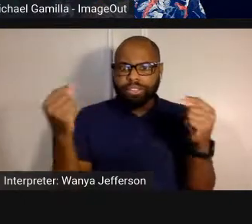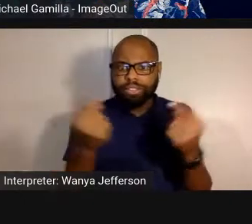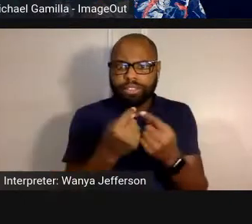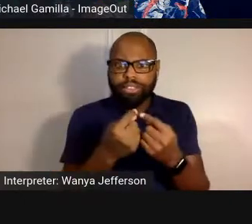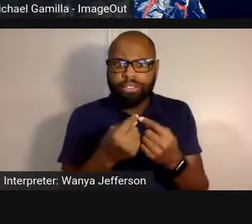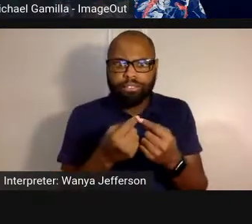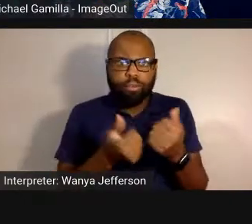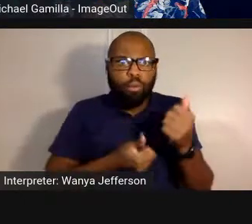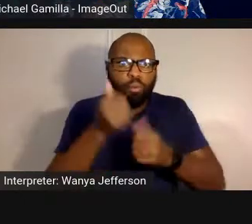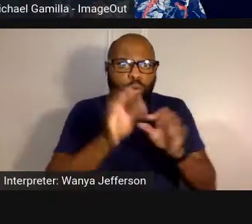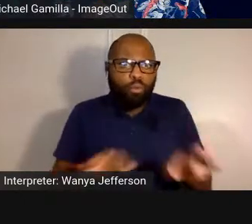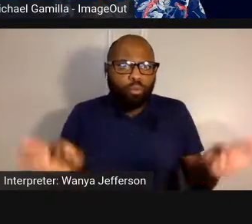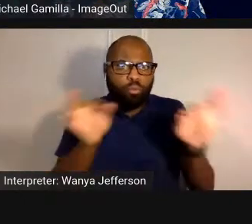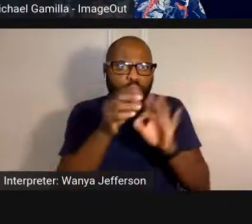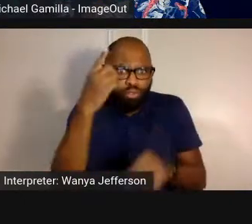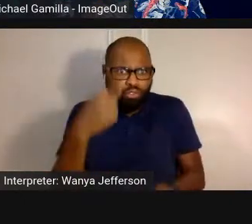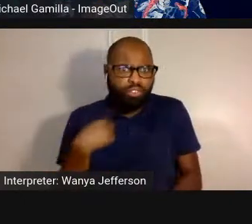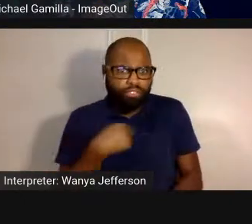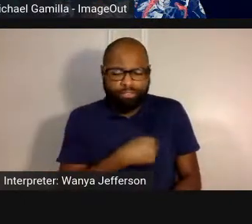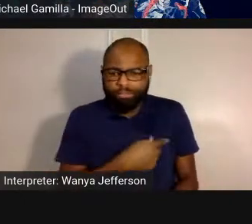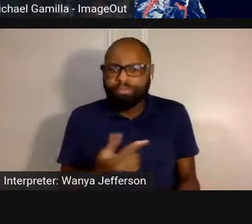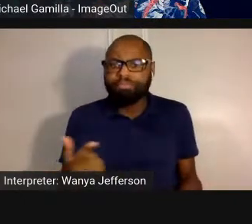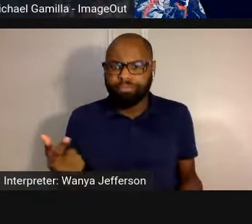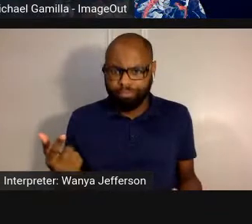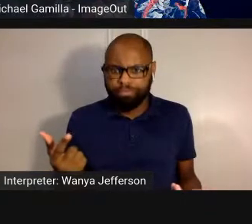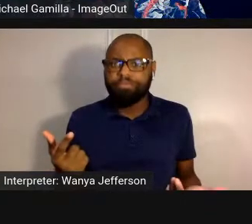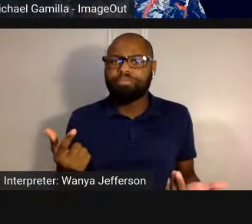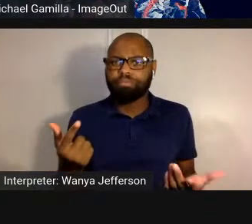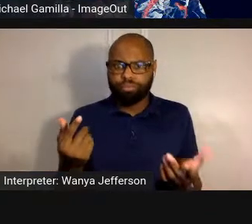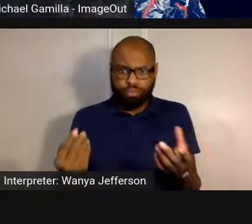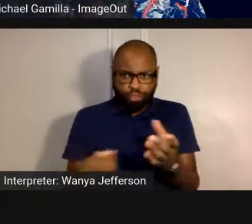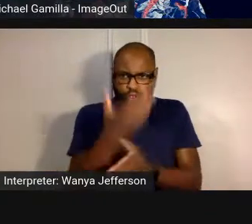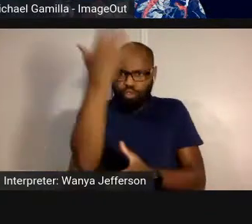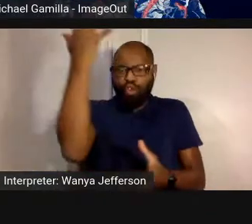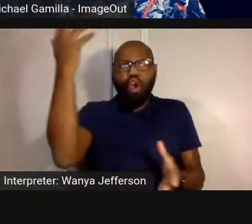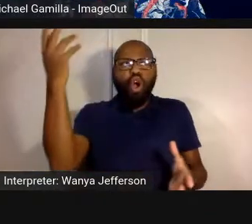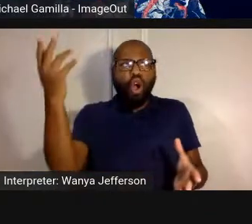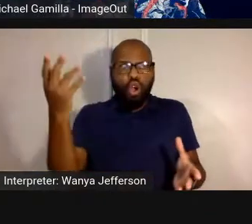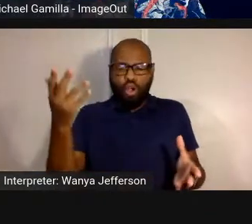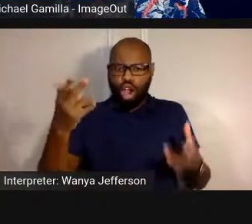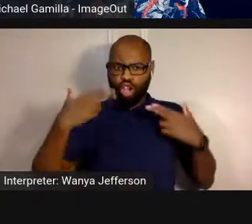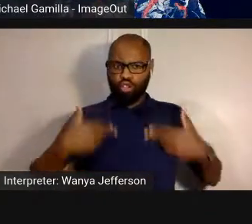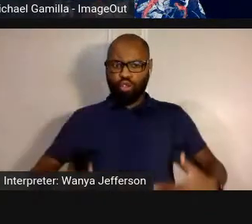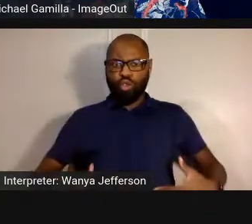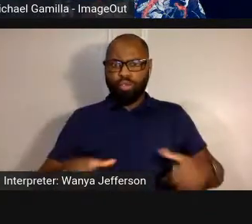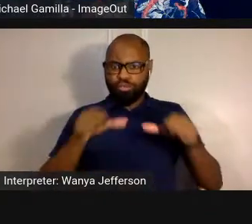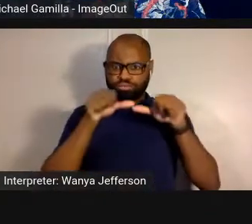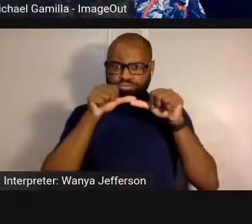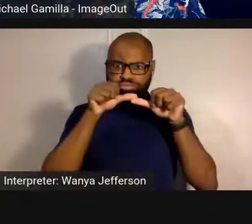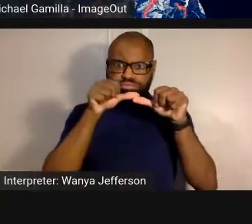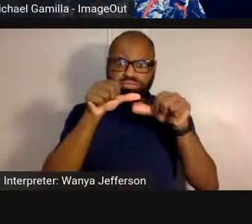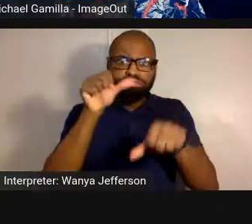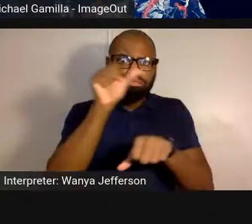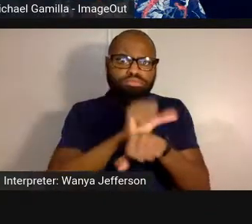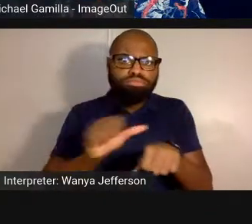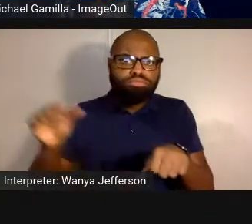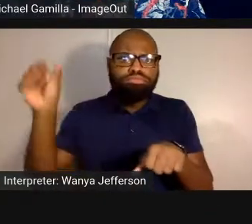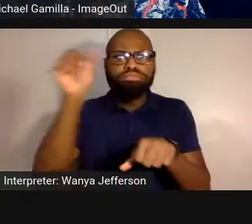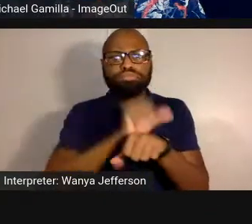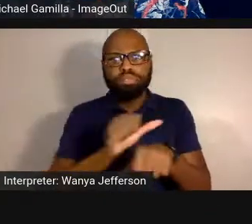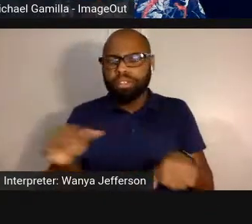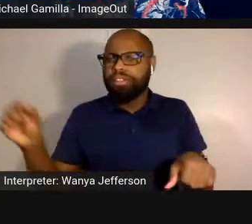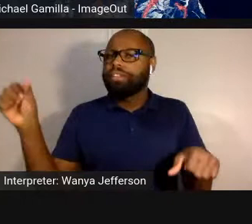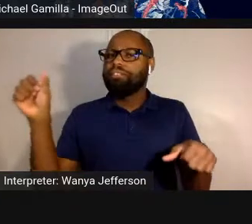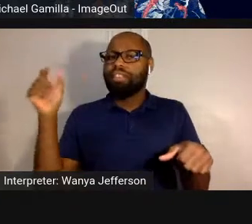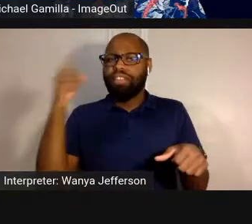us and for us to evolve, to grow as human beings is working all together. And I think that's the